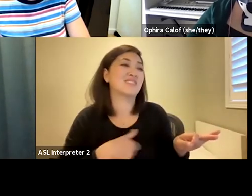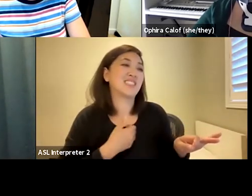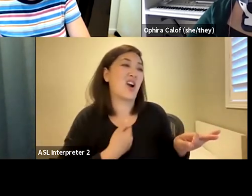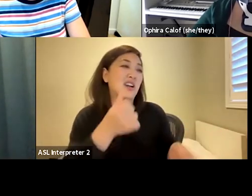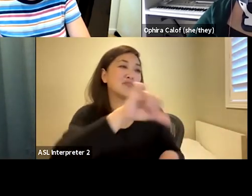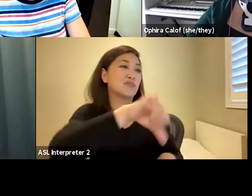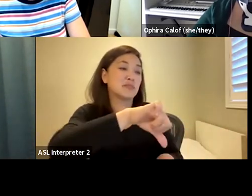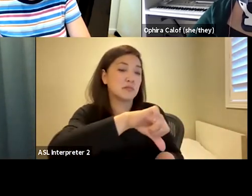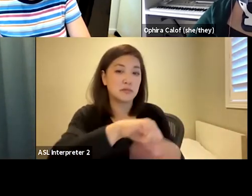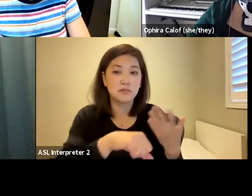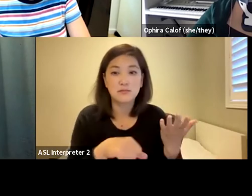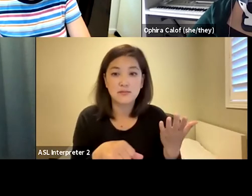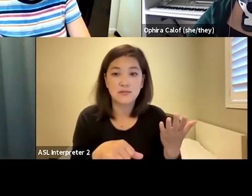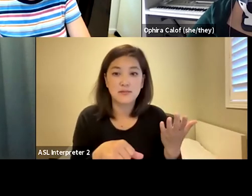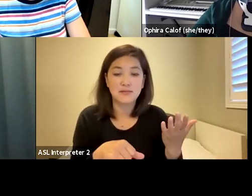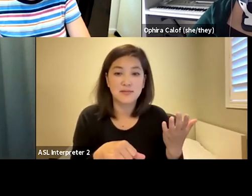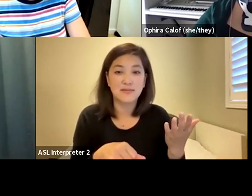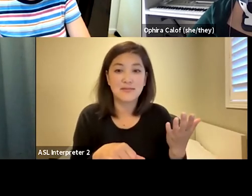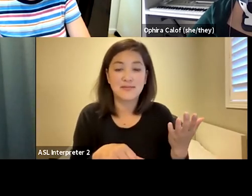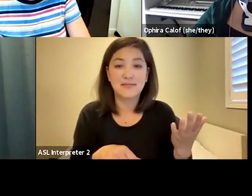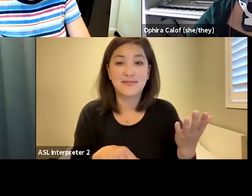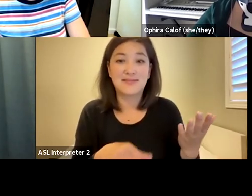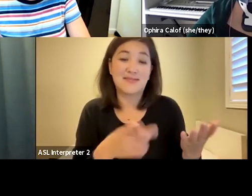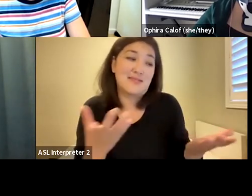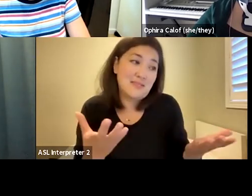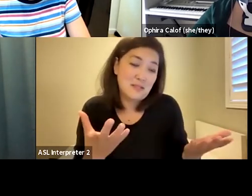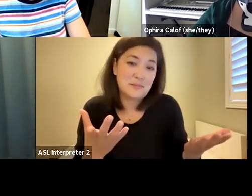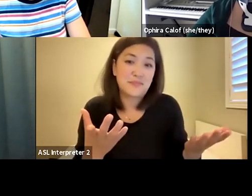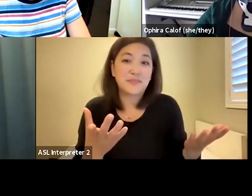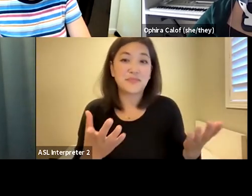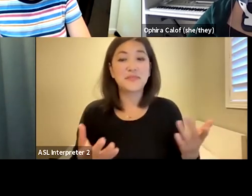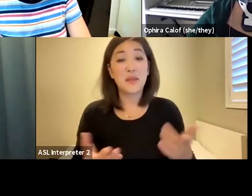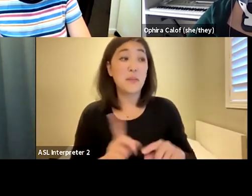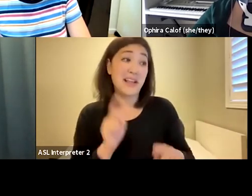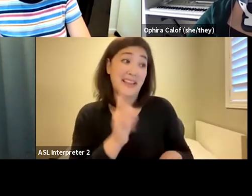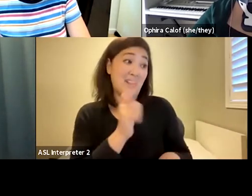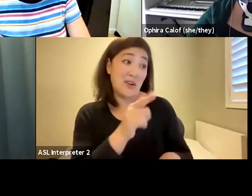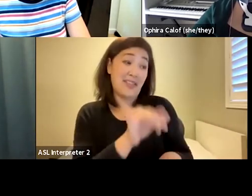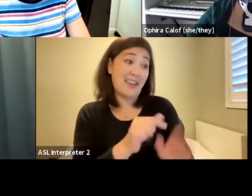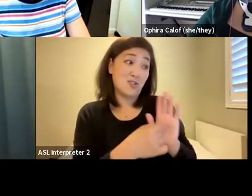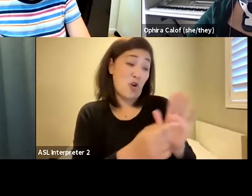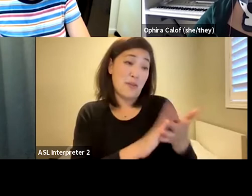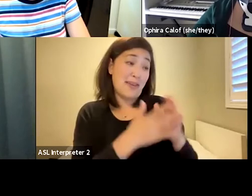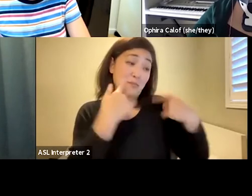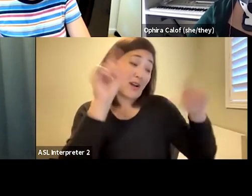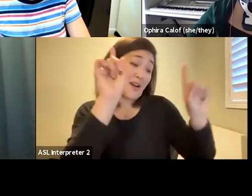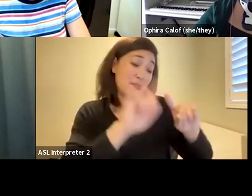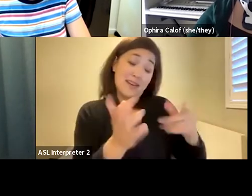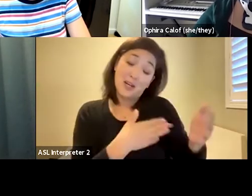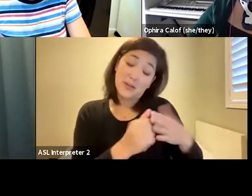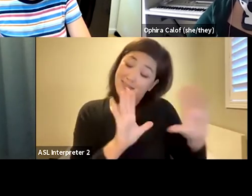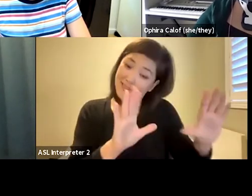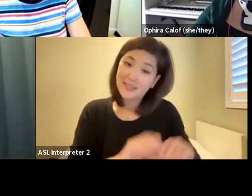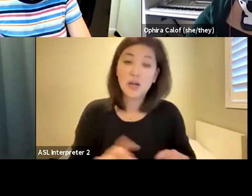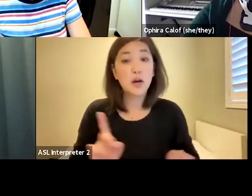would later be placed in development with some awesome players. So I had the last laugh. But that's not to discourage anyone. It's